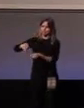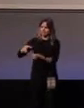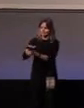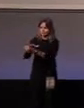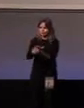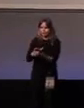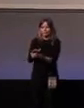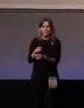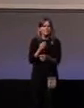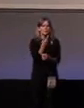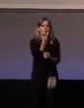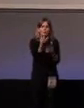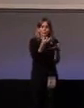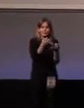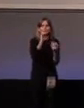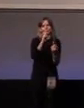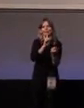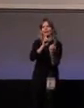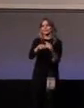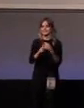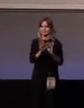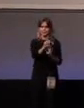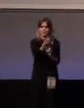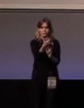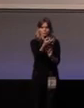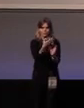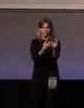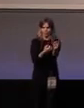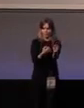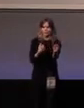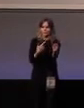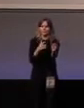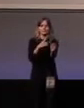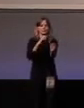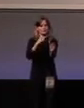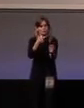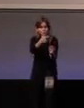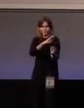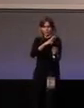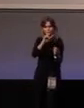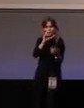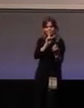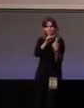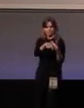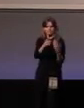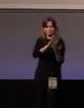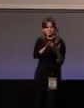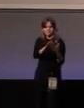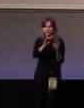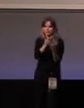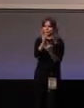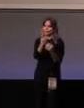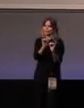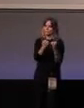tumor cursussen en rook hem bijna dit stuk kwastje mieke swirls ogen dressing is een mannen de working group 6 kilo interviewden de